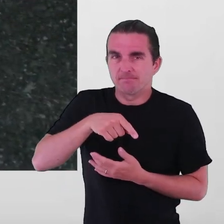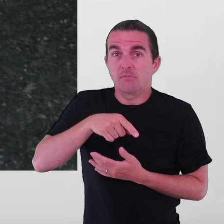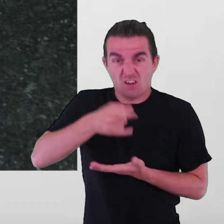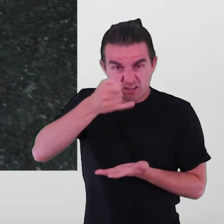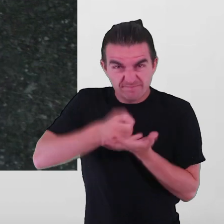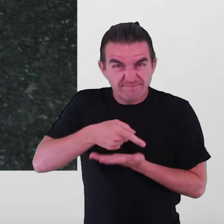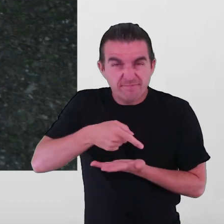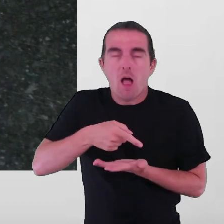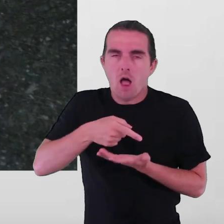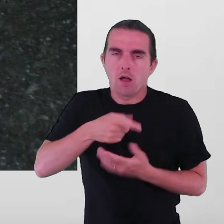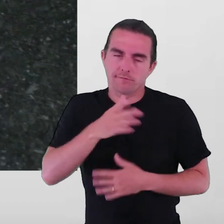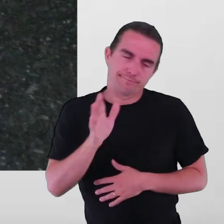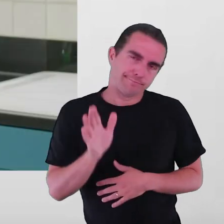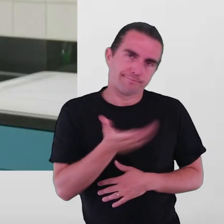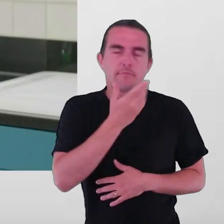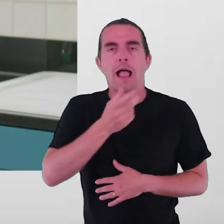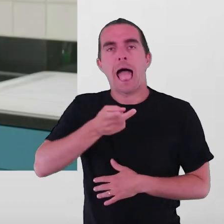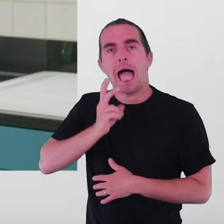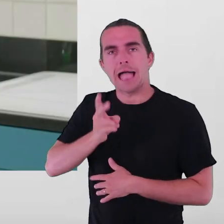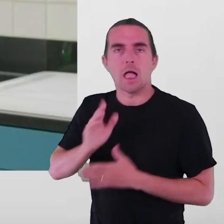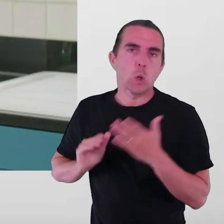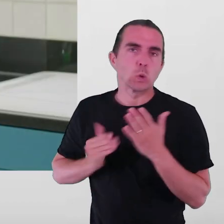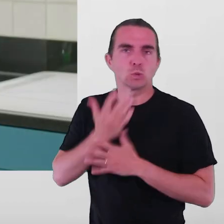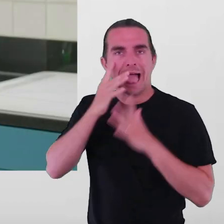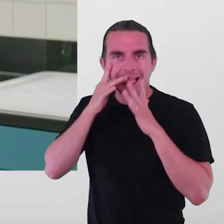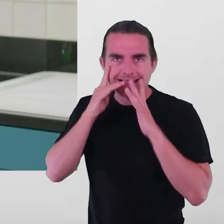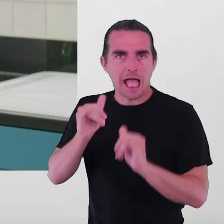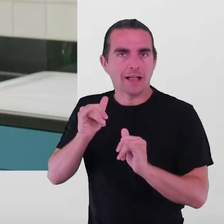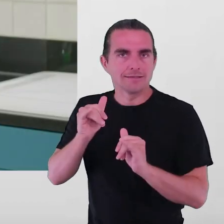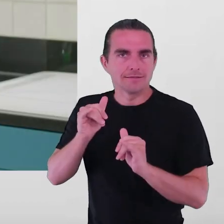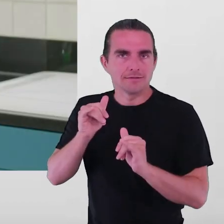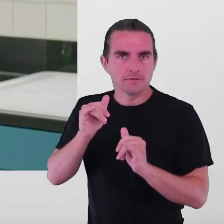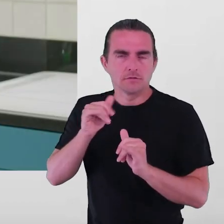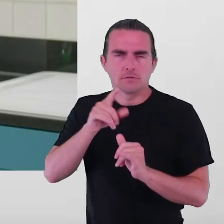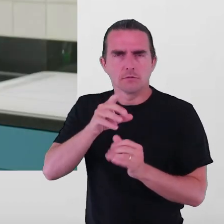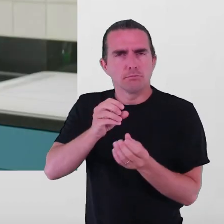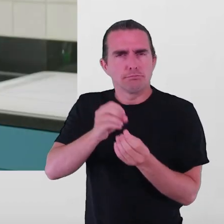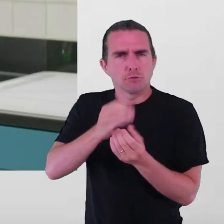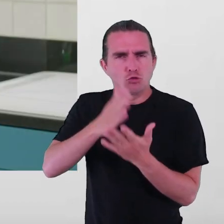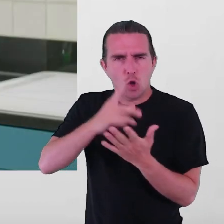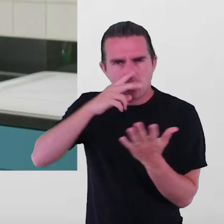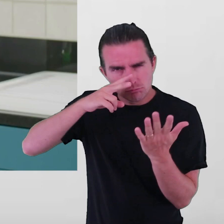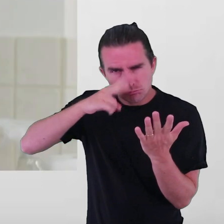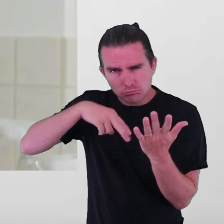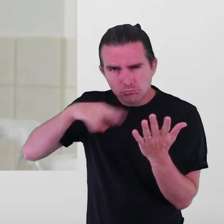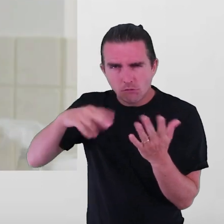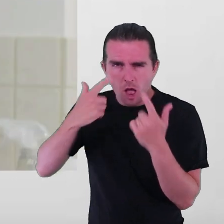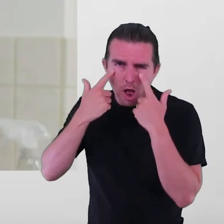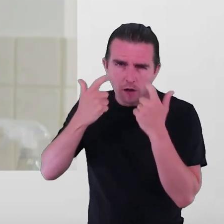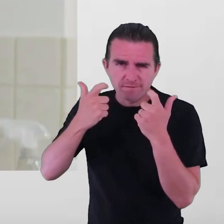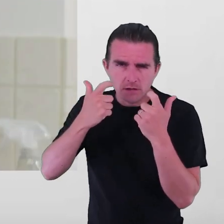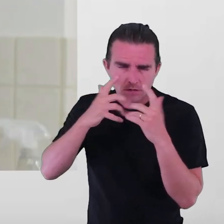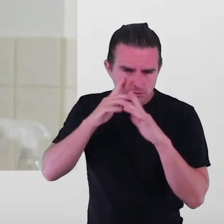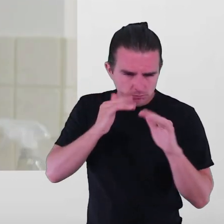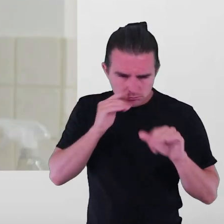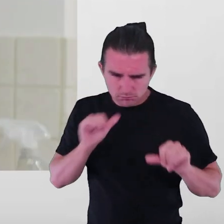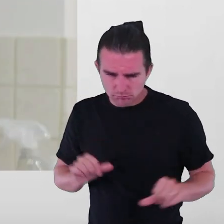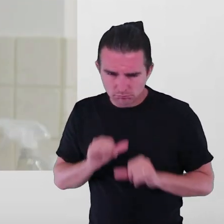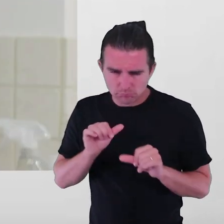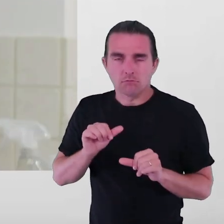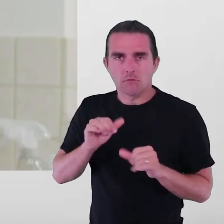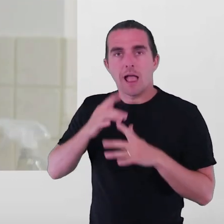your test is invalid. After an invalid test, you must take another test. Make sure you follow the